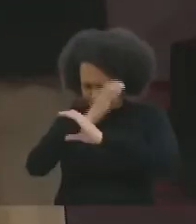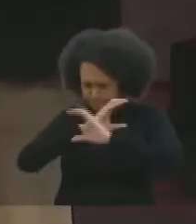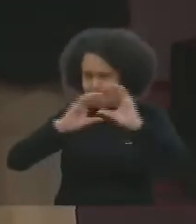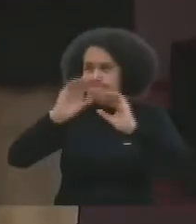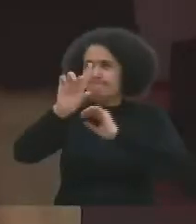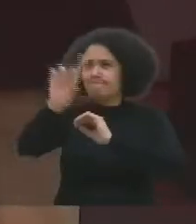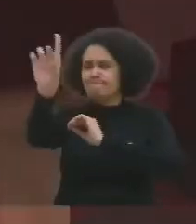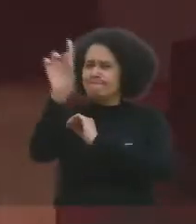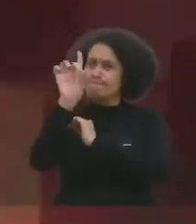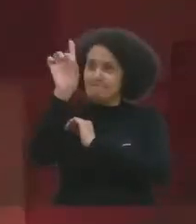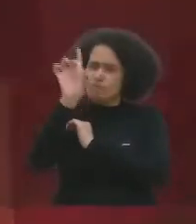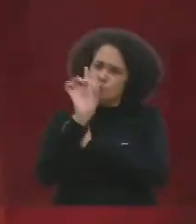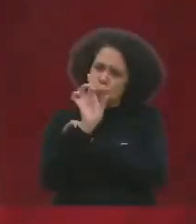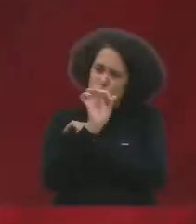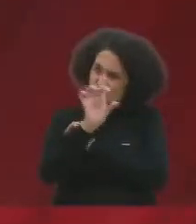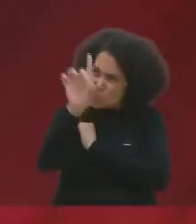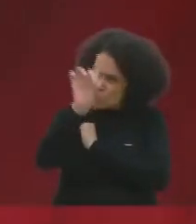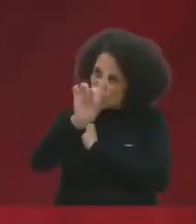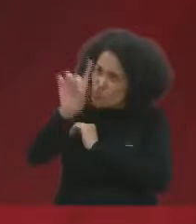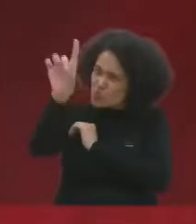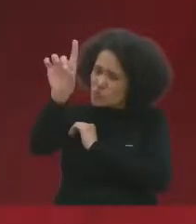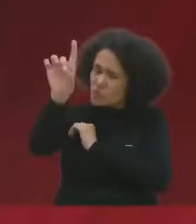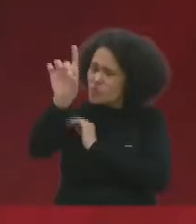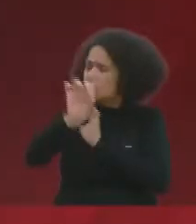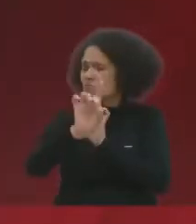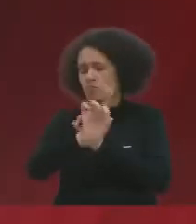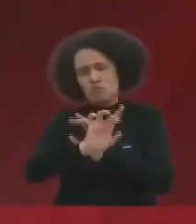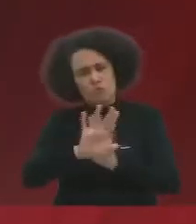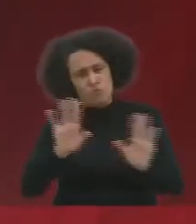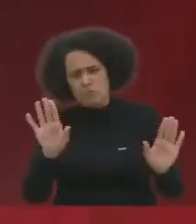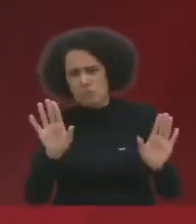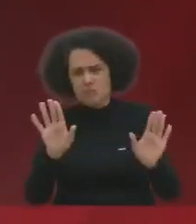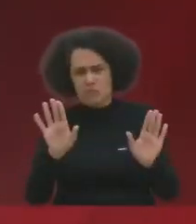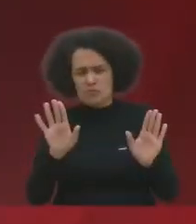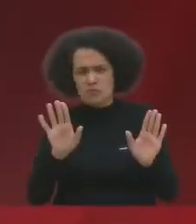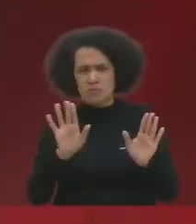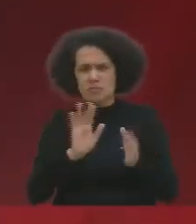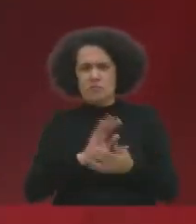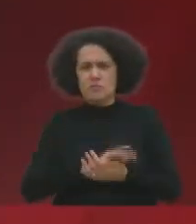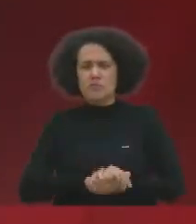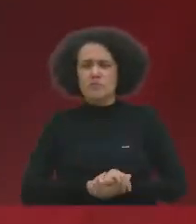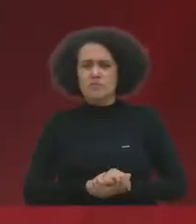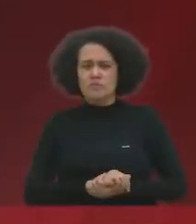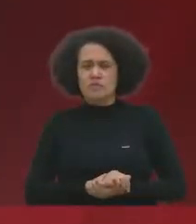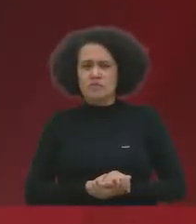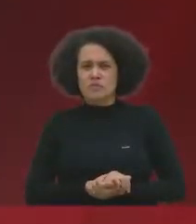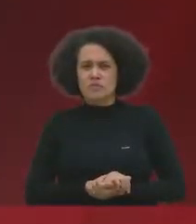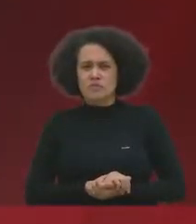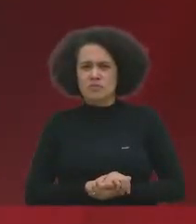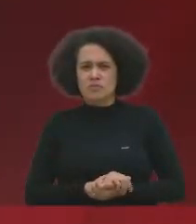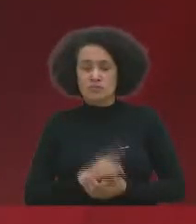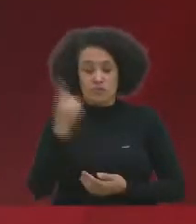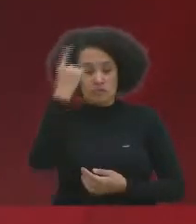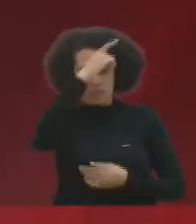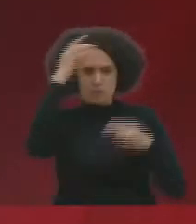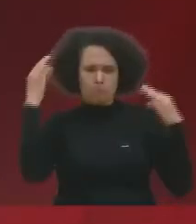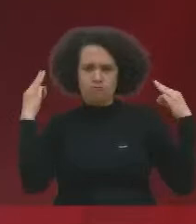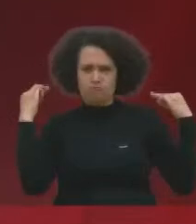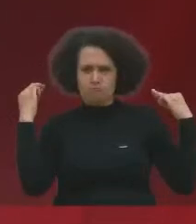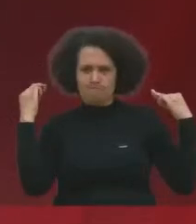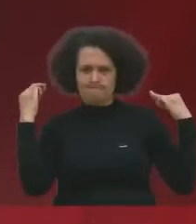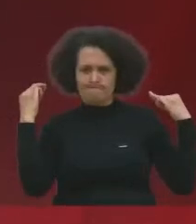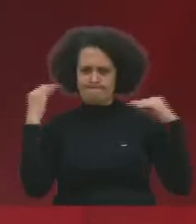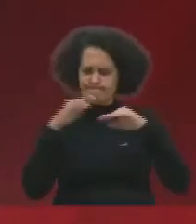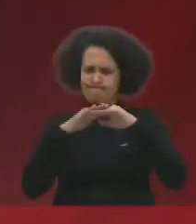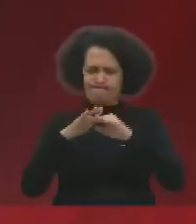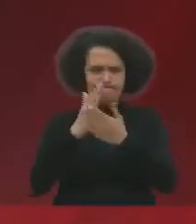Deus. And he approached the force of evil with great, great humility. E ele abordou o poder do inimigo